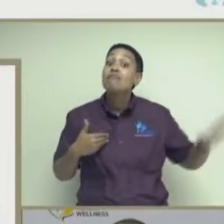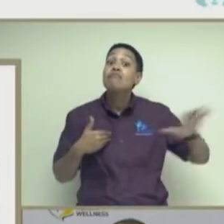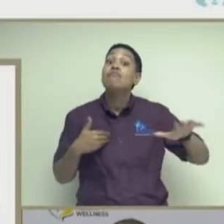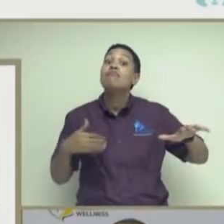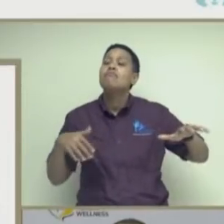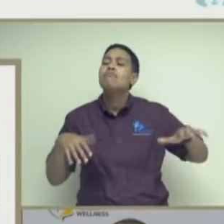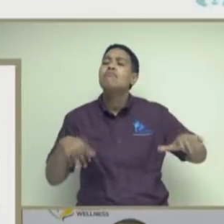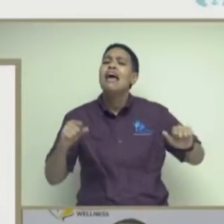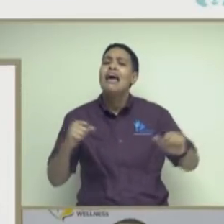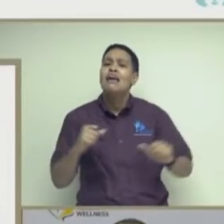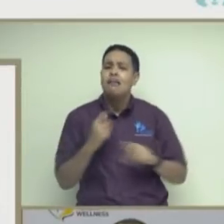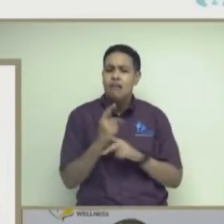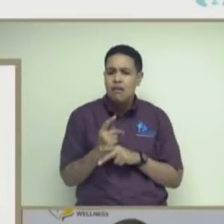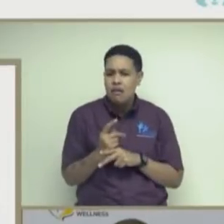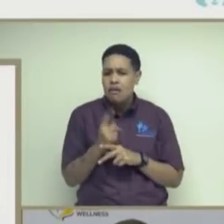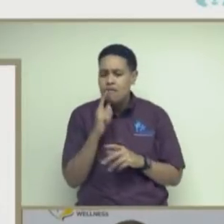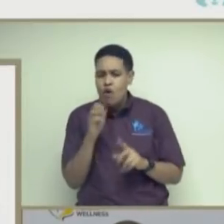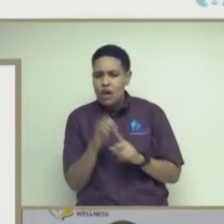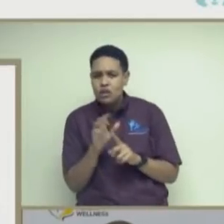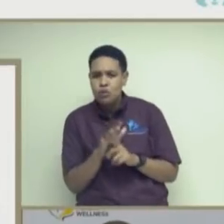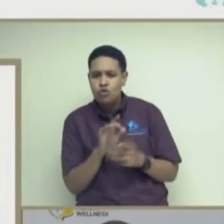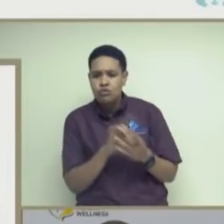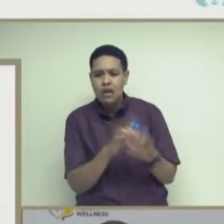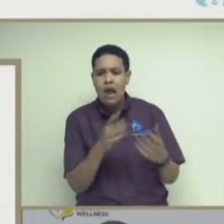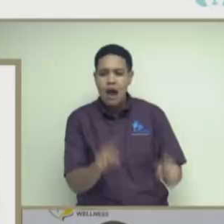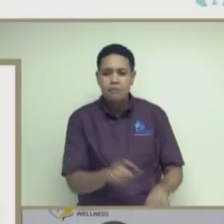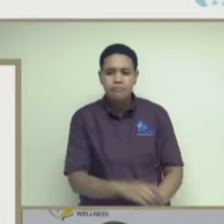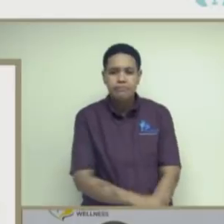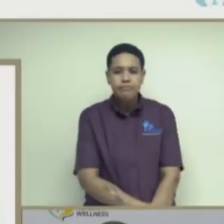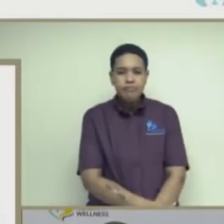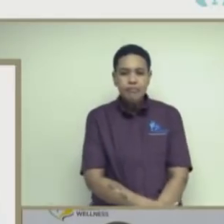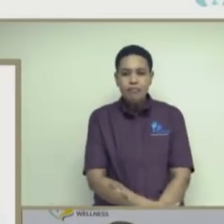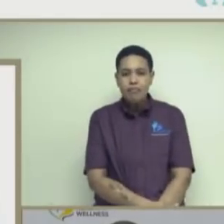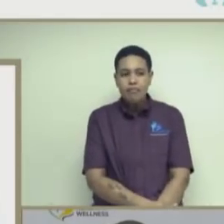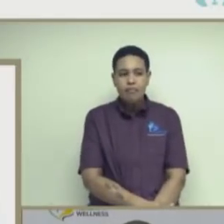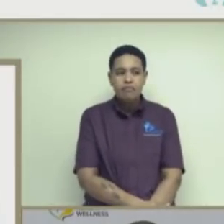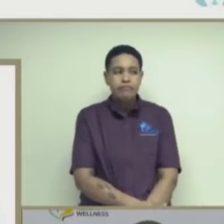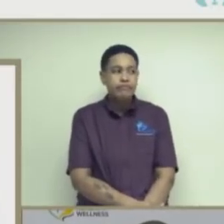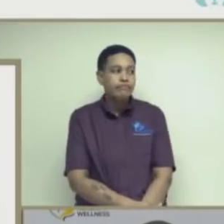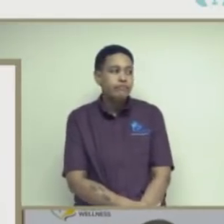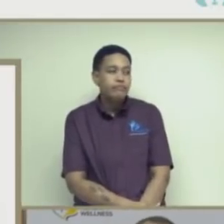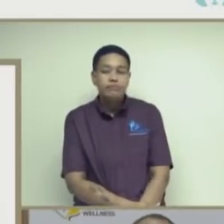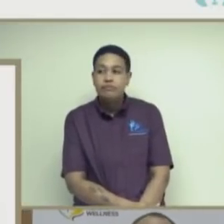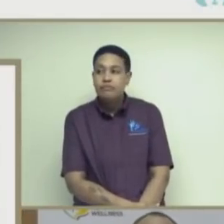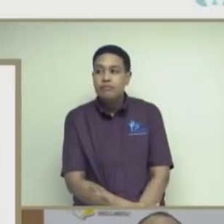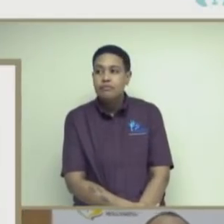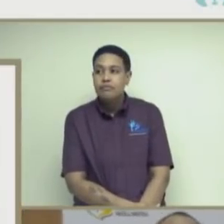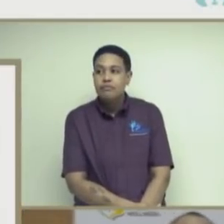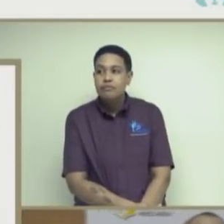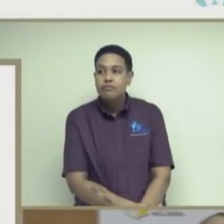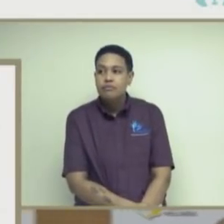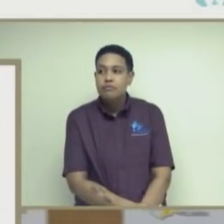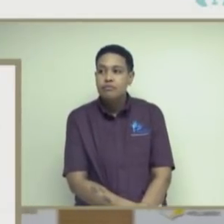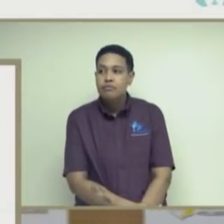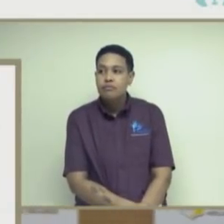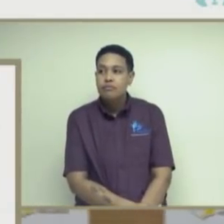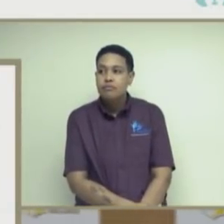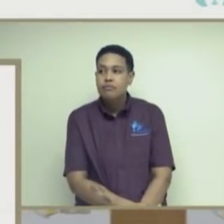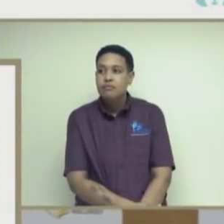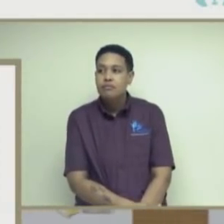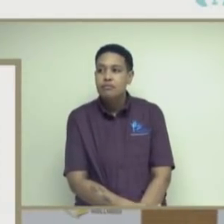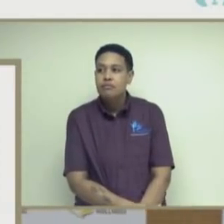the extra precaution in terms of exposure. Yes, thank you. And so